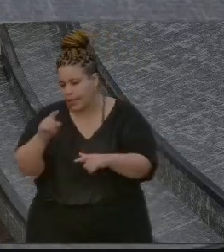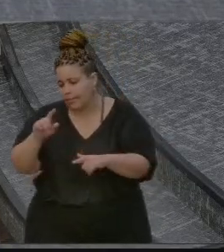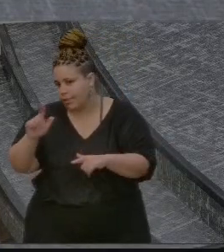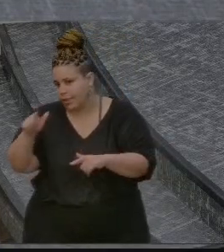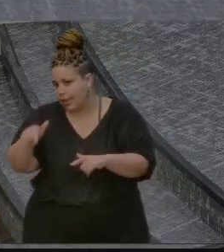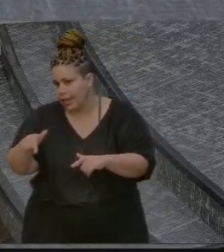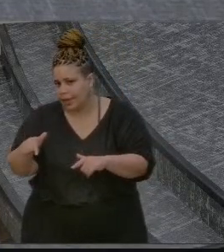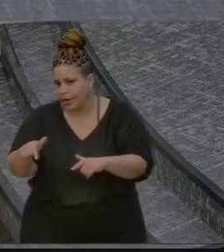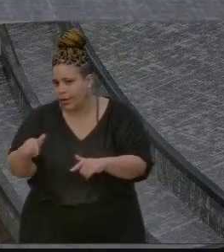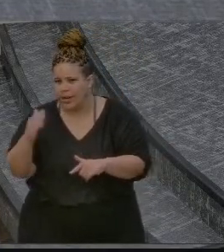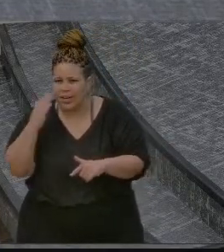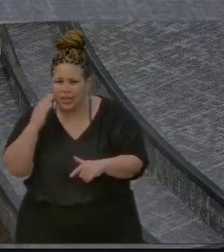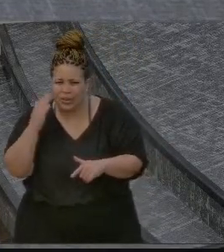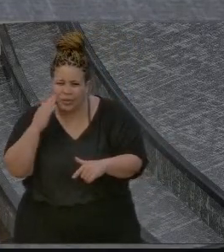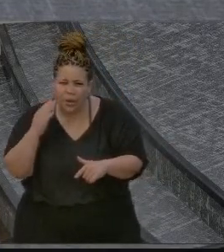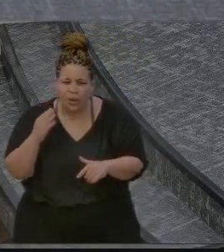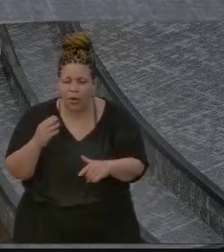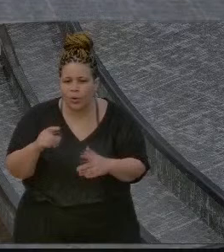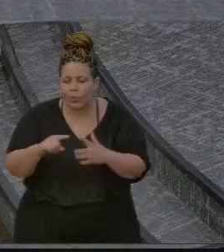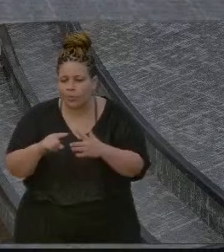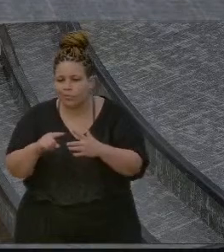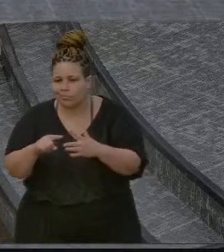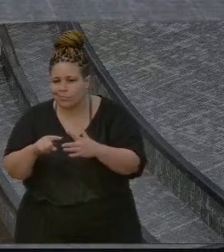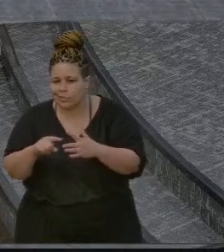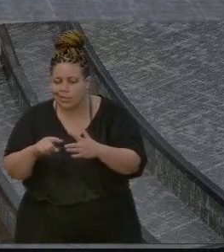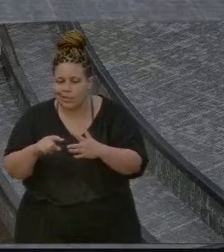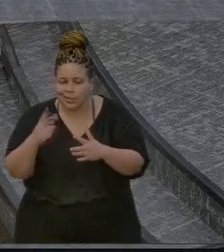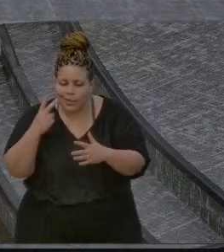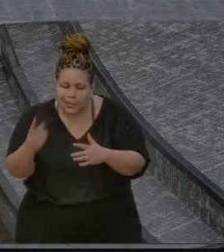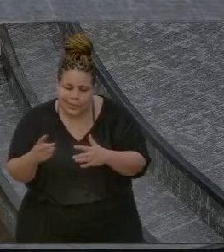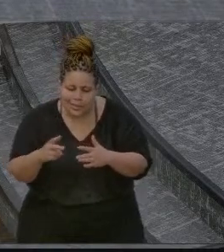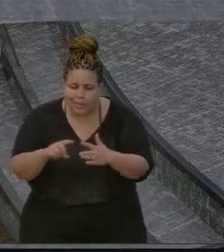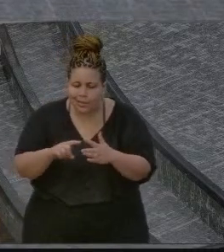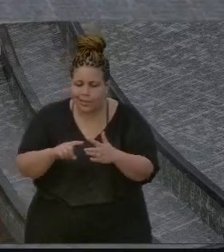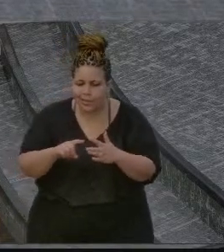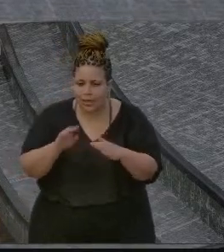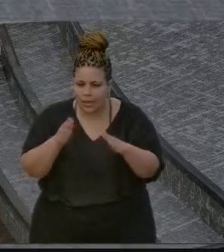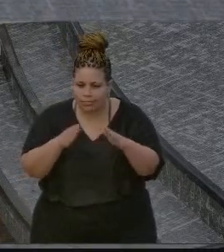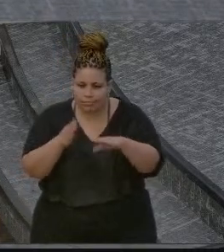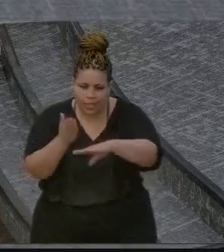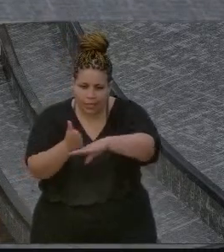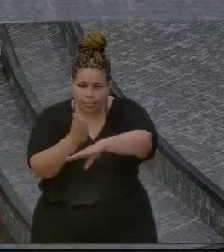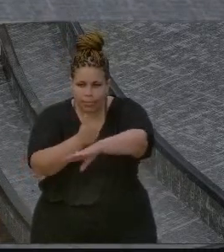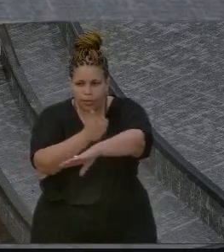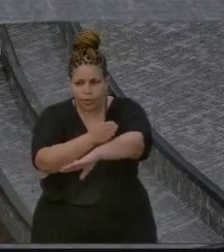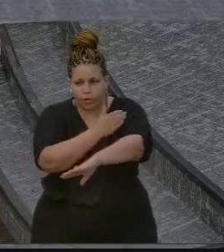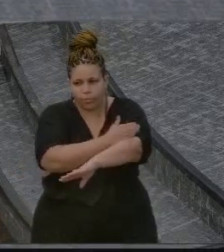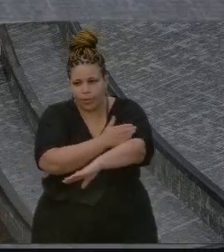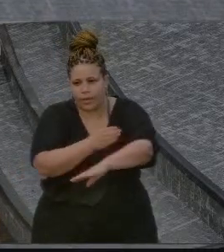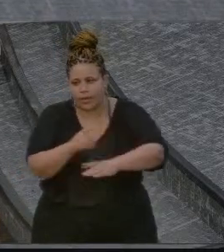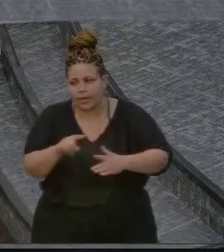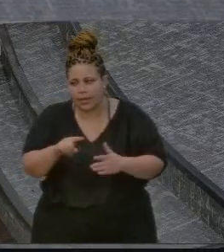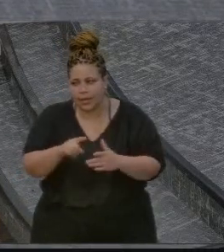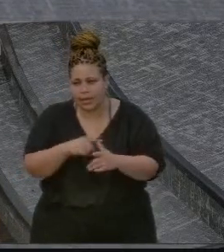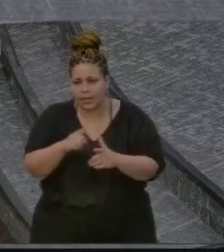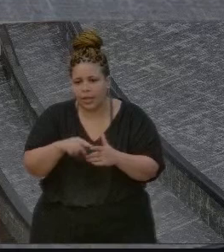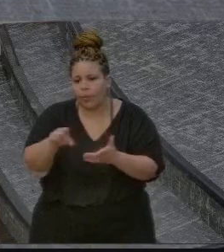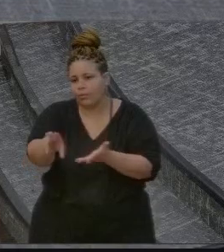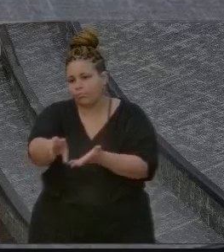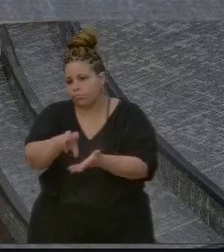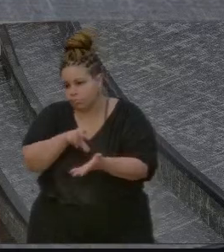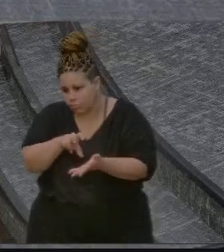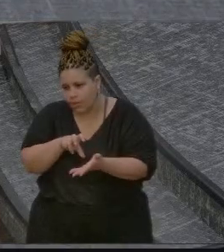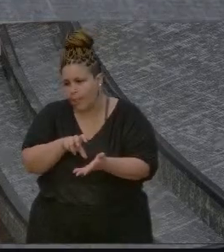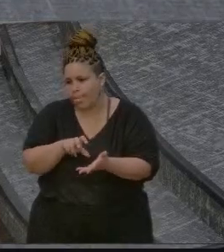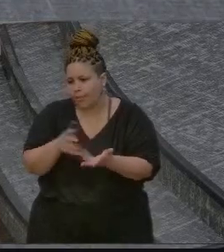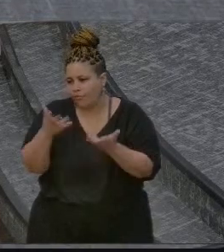see improvement. So being proactive and making sure that we are not doing that as a district